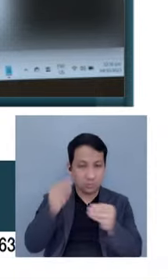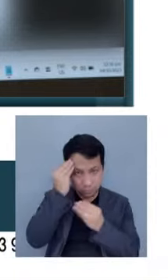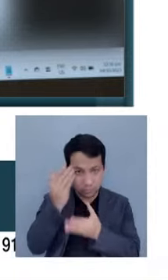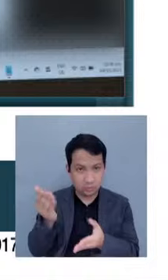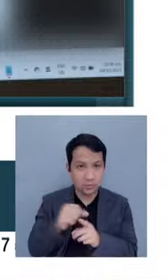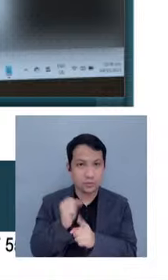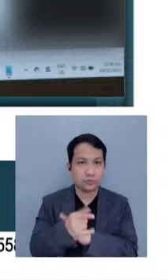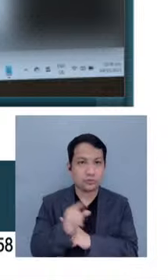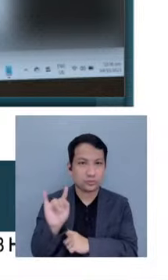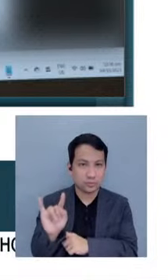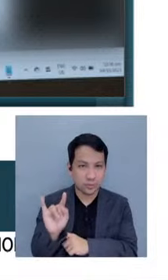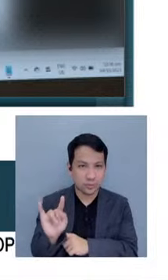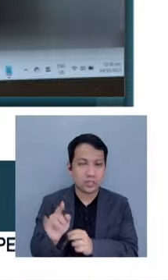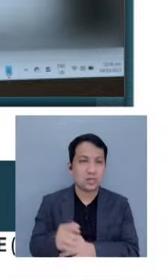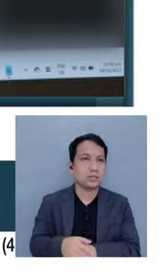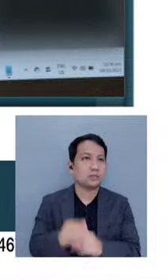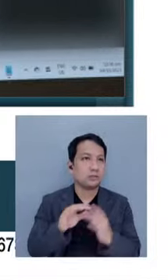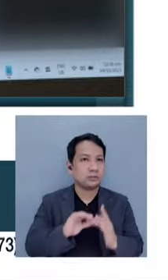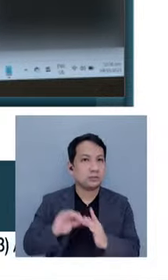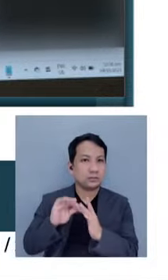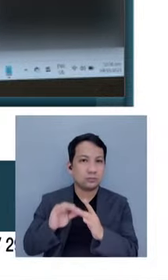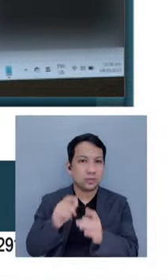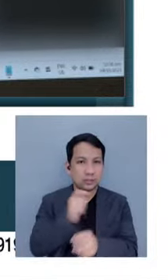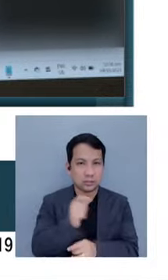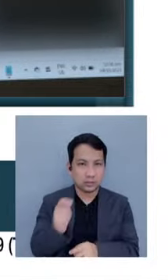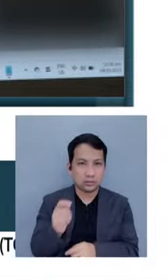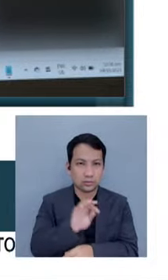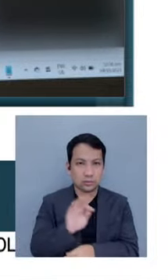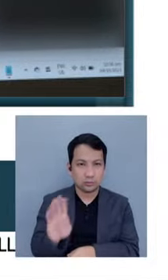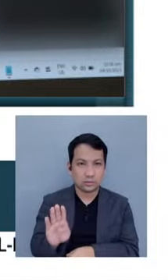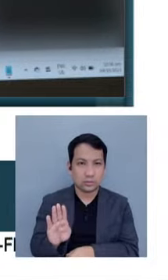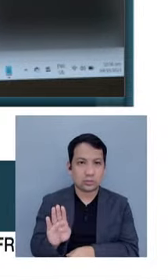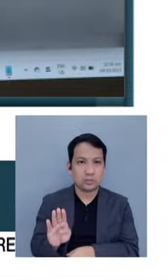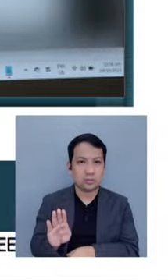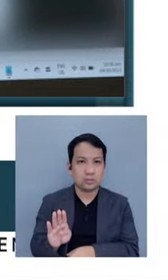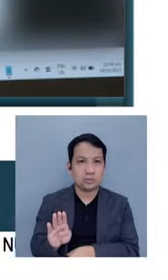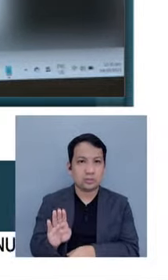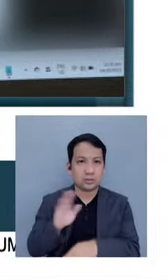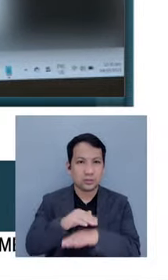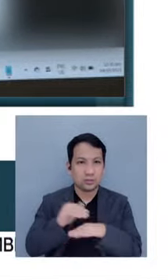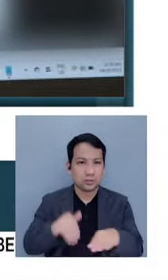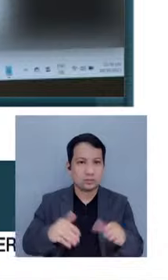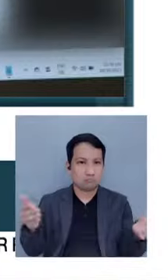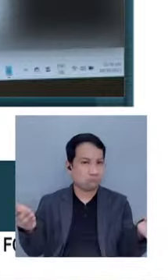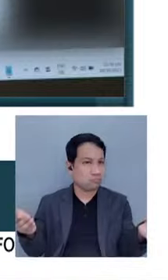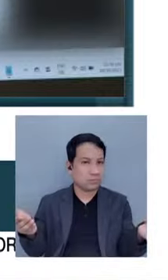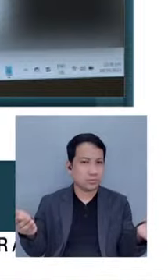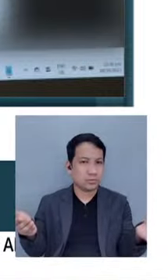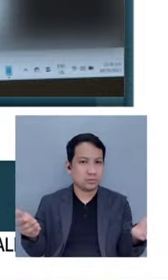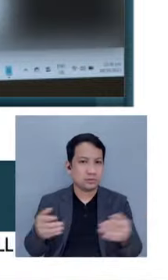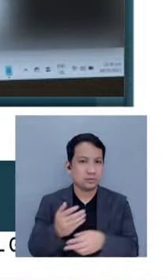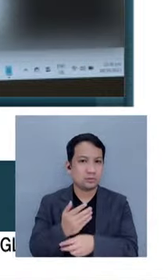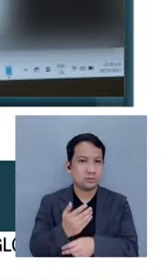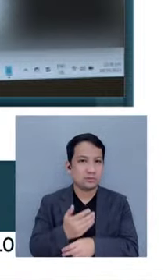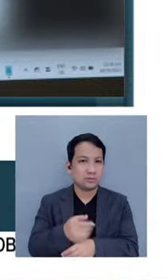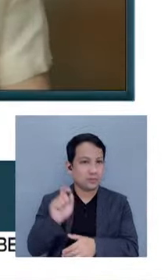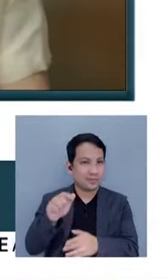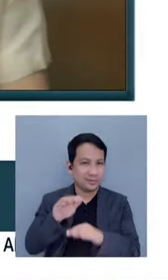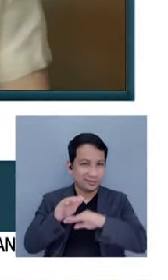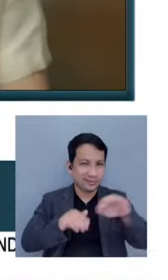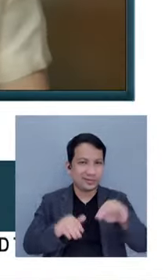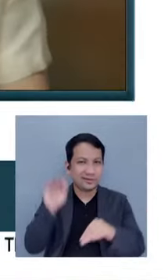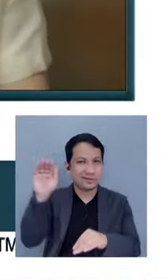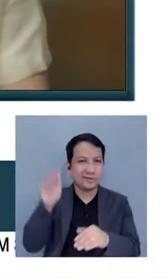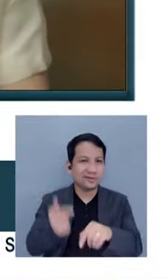media, especially TikTok, Facebook. I'm sorry for calling them out. No, call them out because we've been calling them out for a long